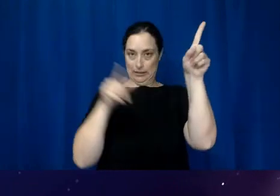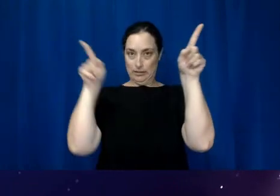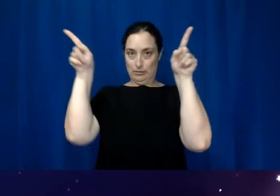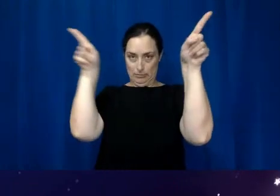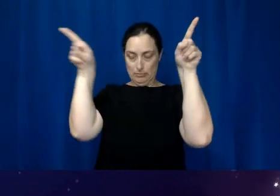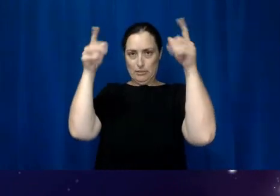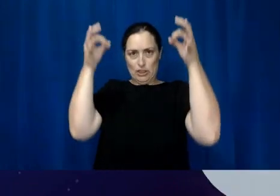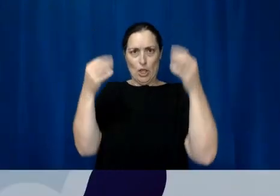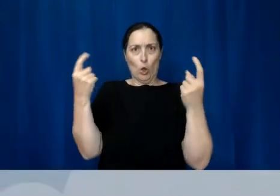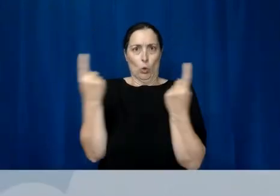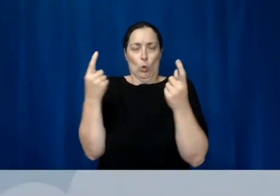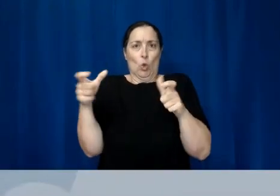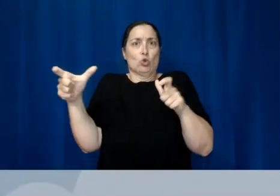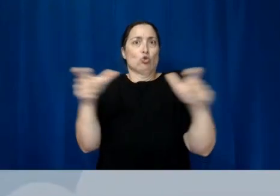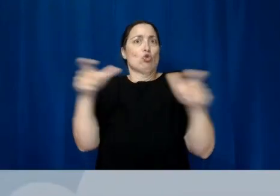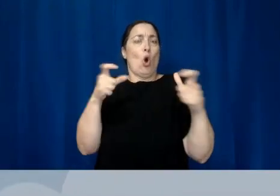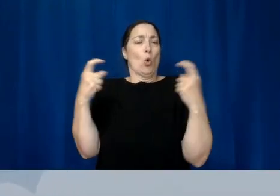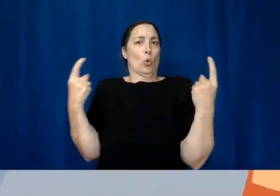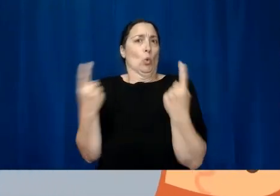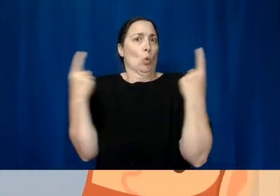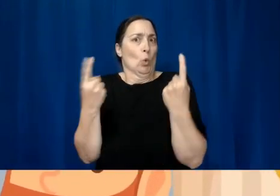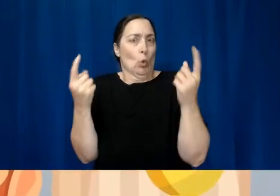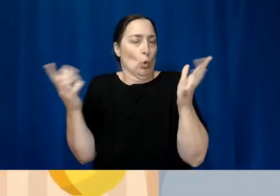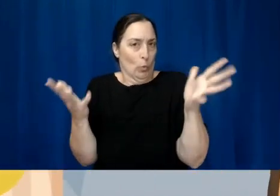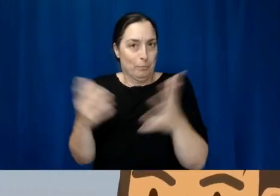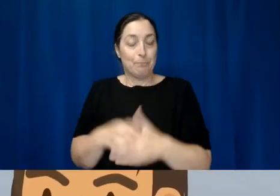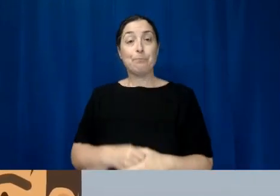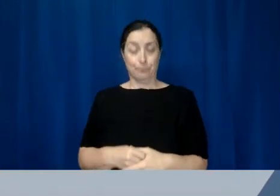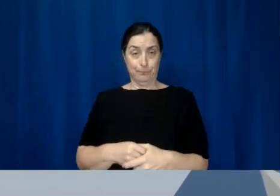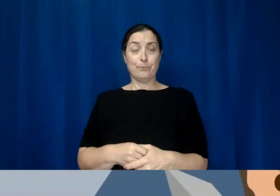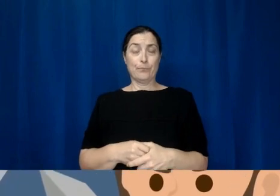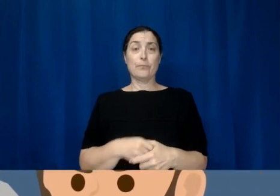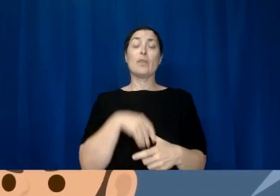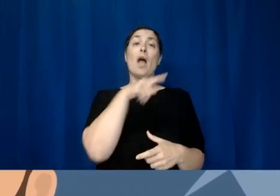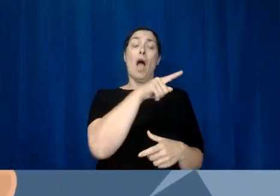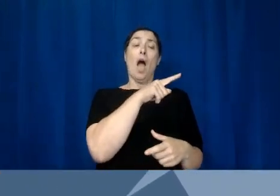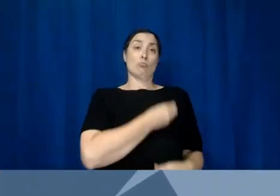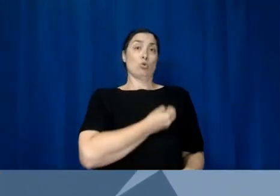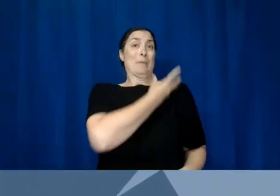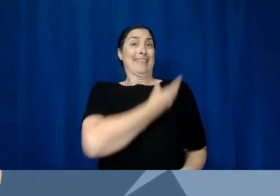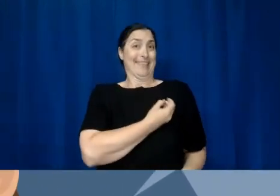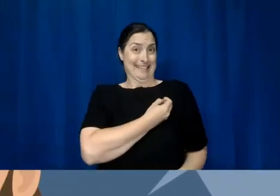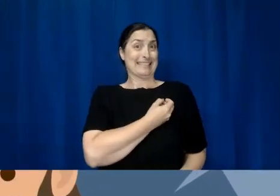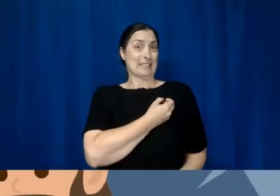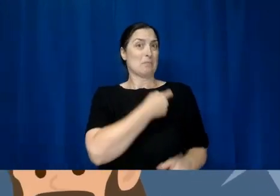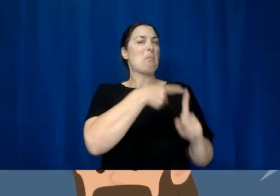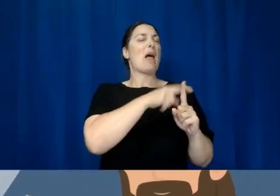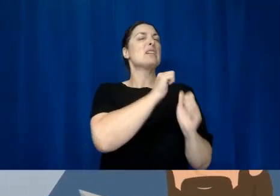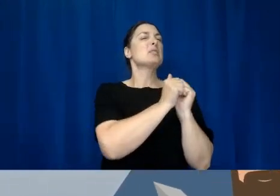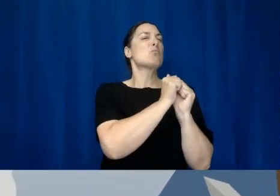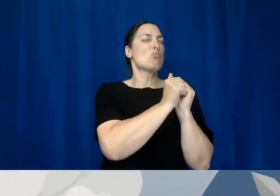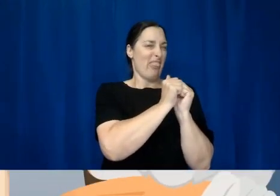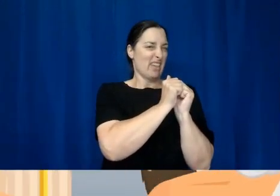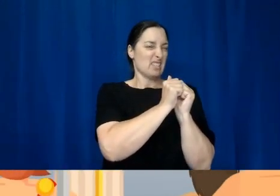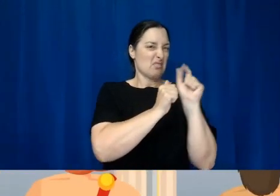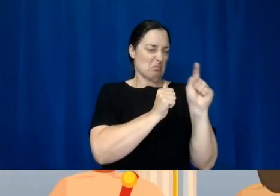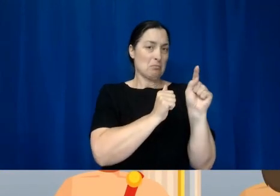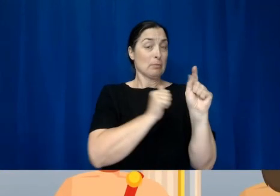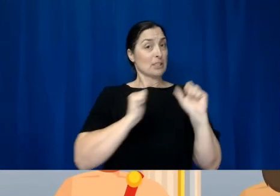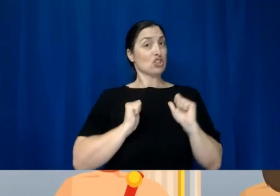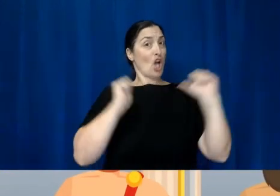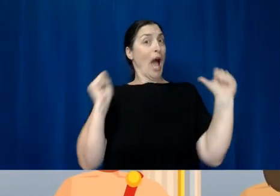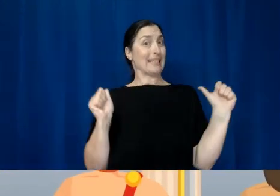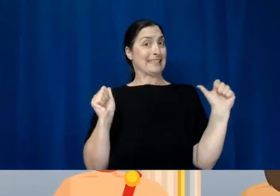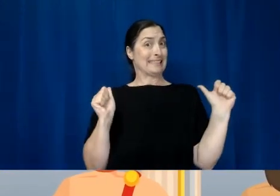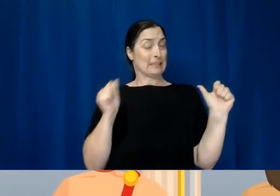universe. Prometheus and his brothers, Epimetheus, Atlas, and Menetius, were children of the Titan Iapetus, and